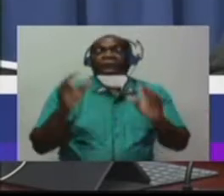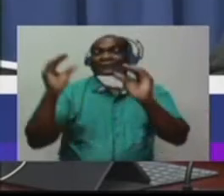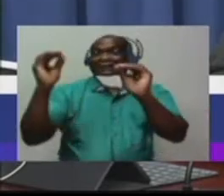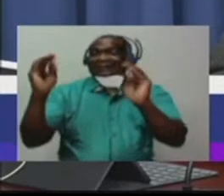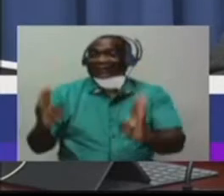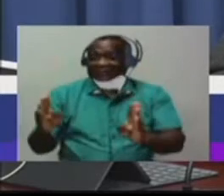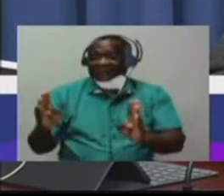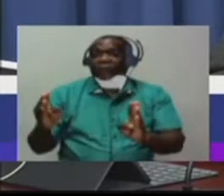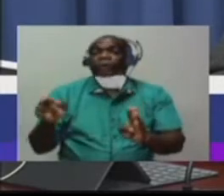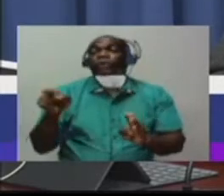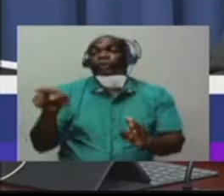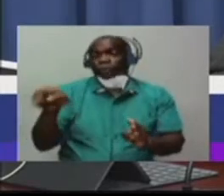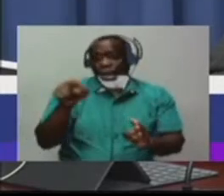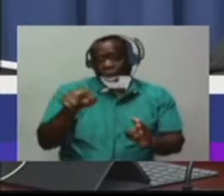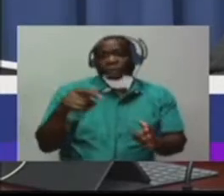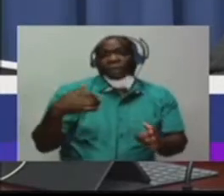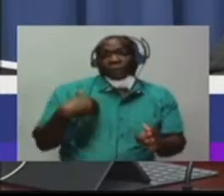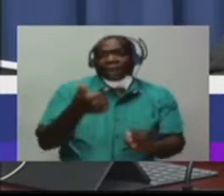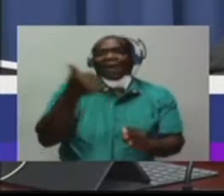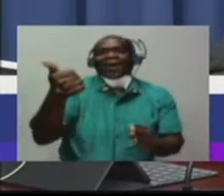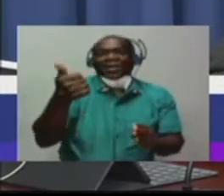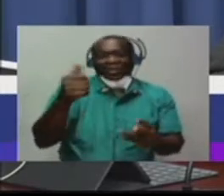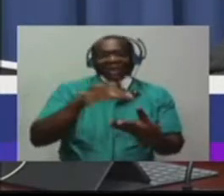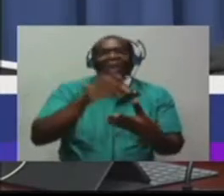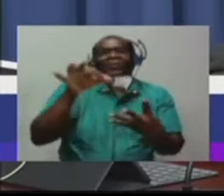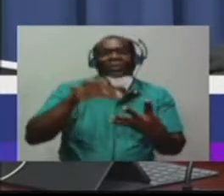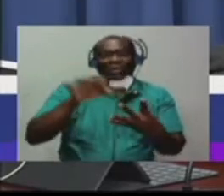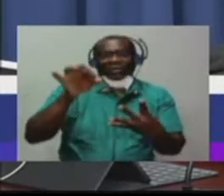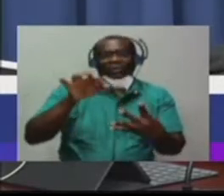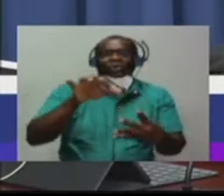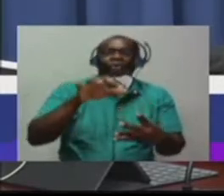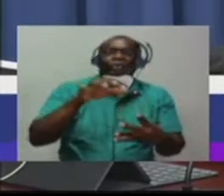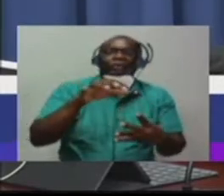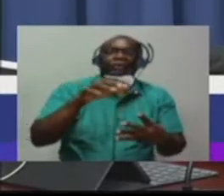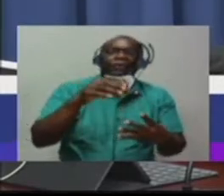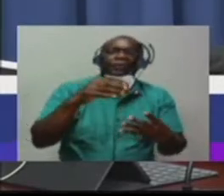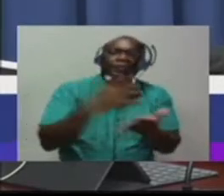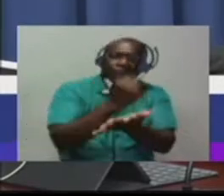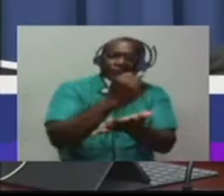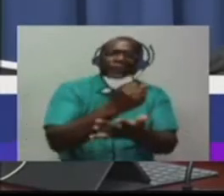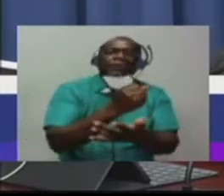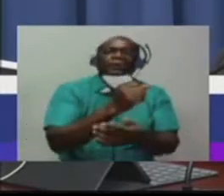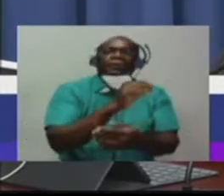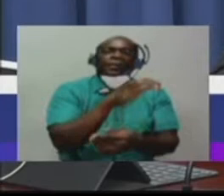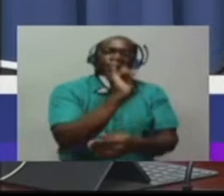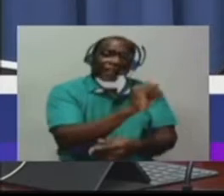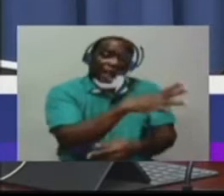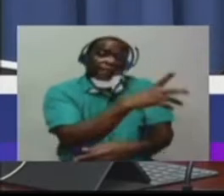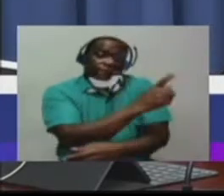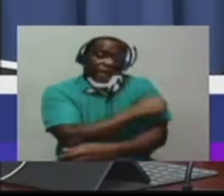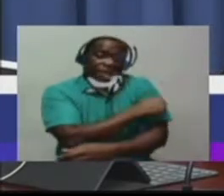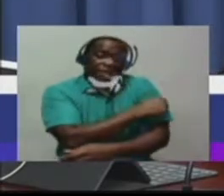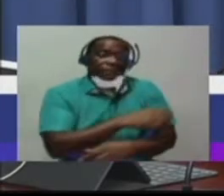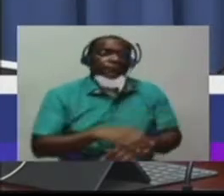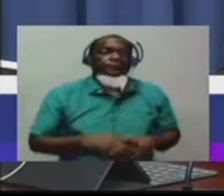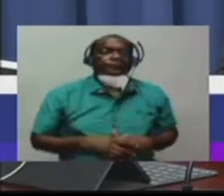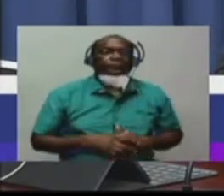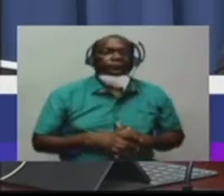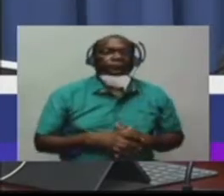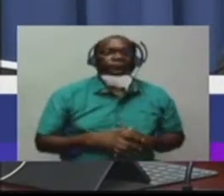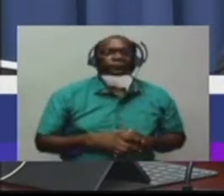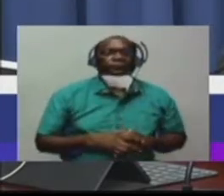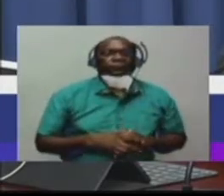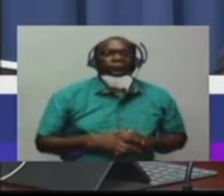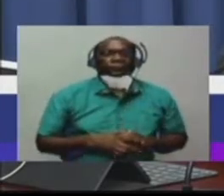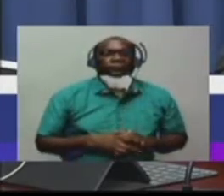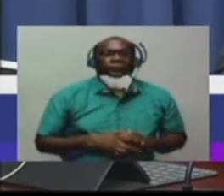further decisions to open up Pfizer to other sectors of the population. So that's where we are with